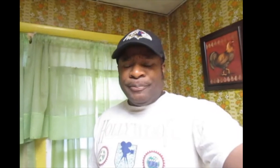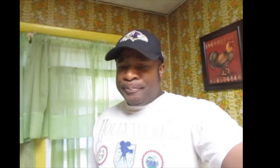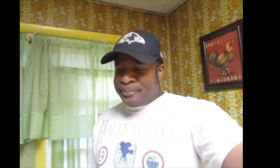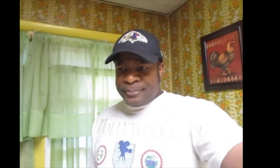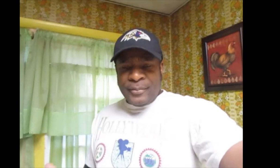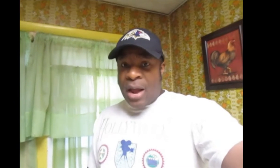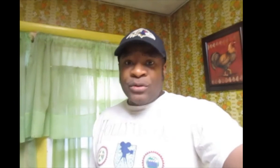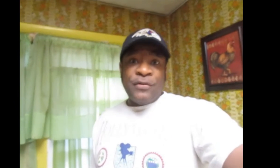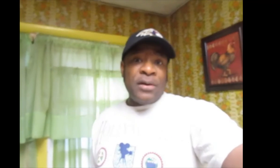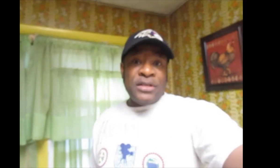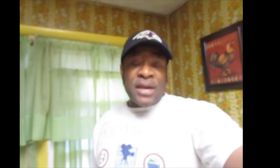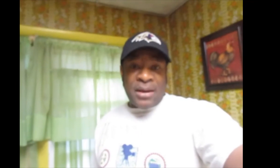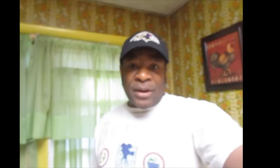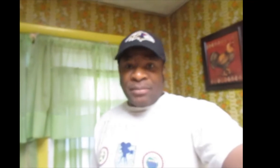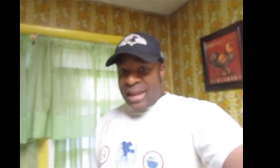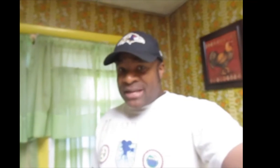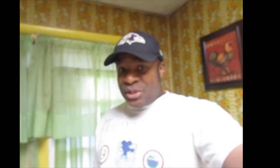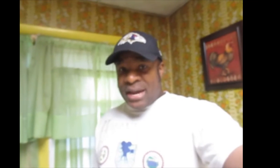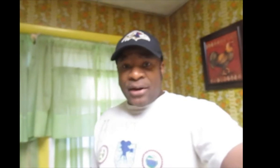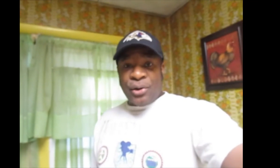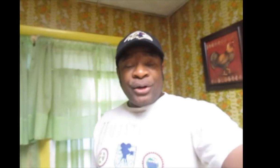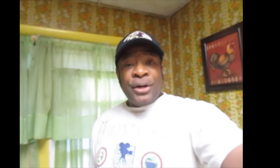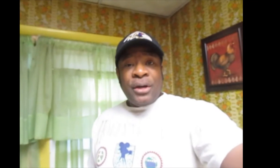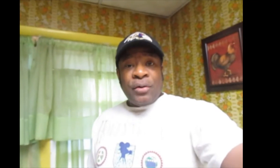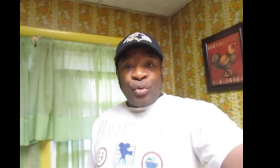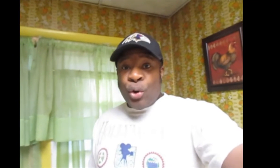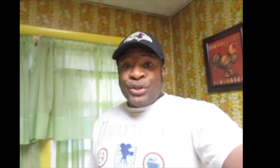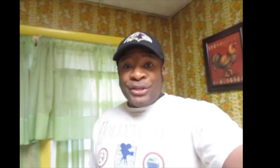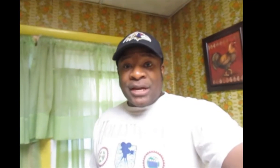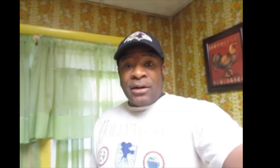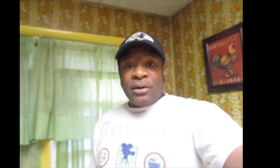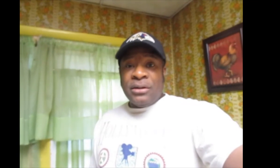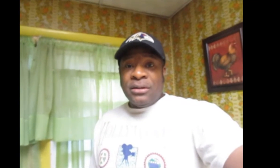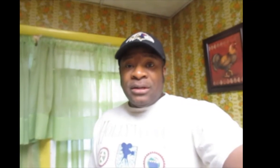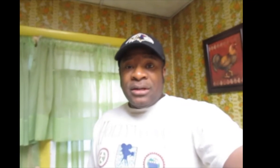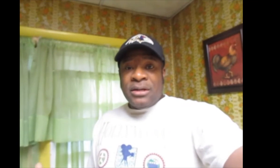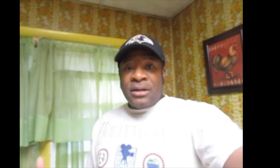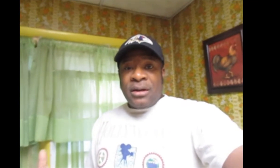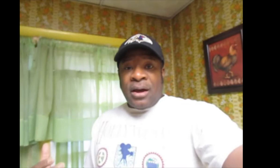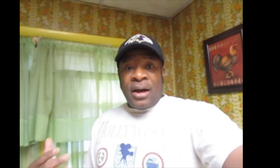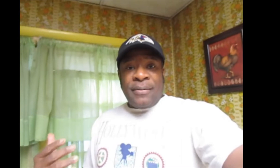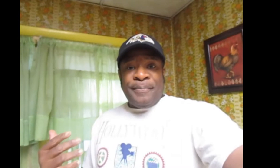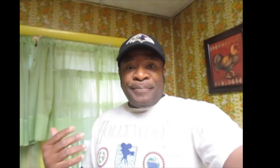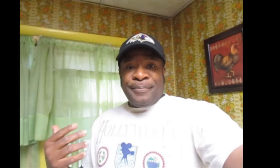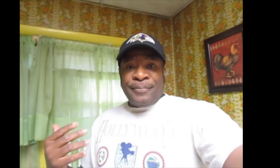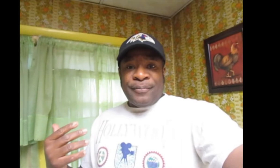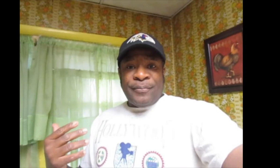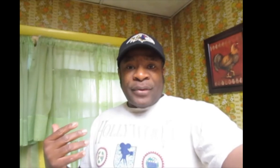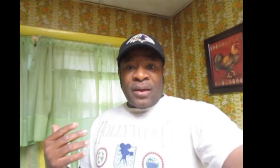So I was very sad, but I'm glad she got her roses and her